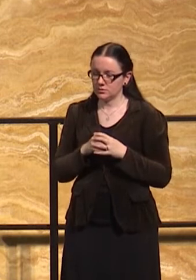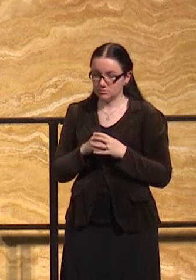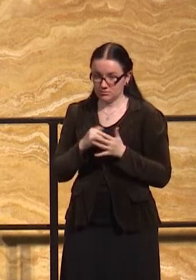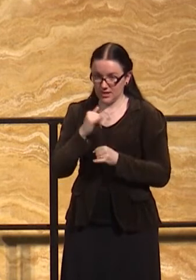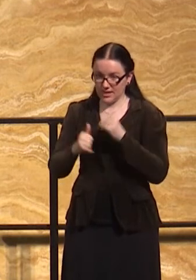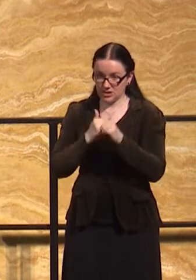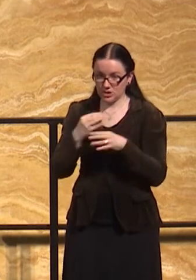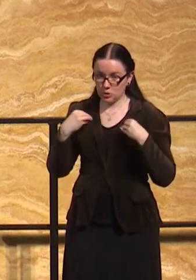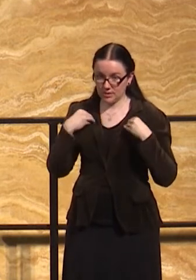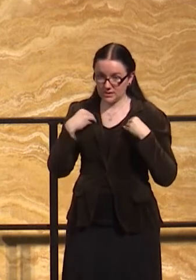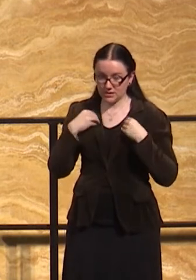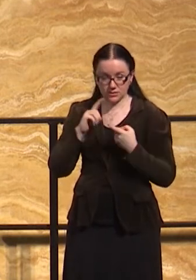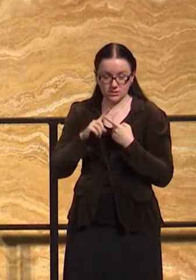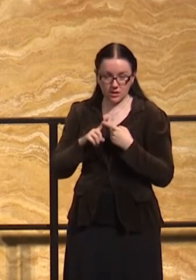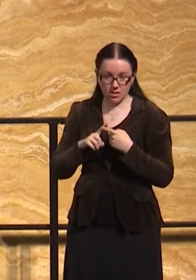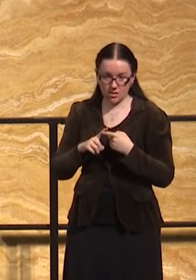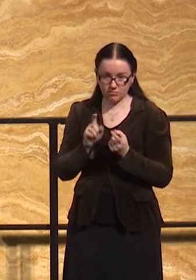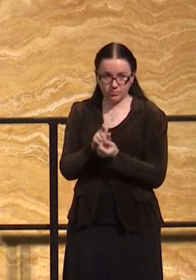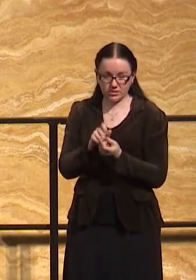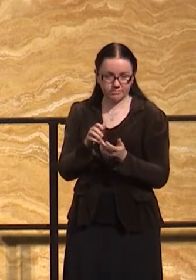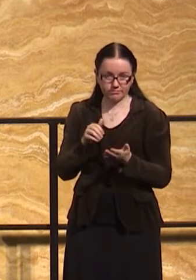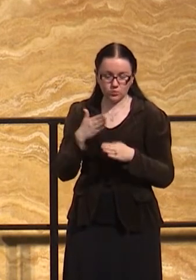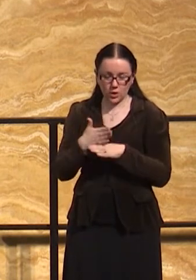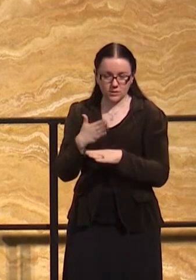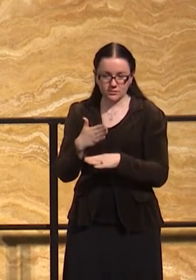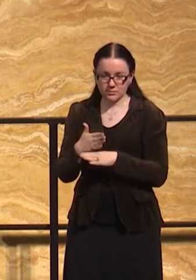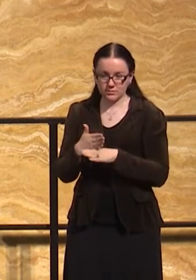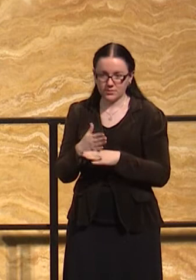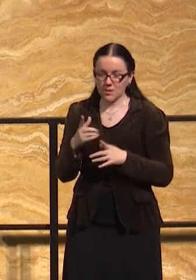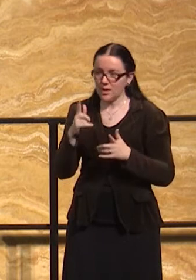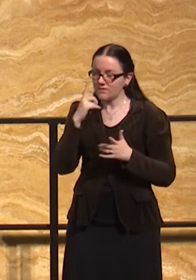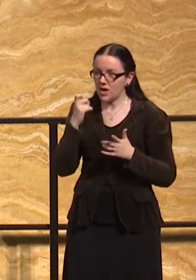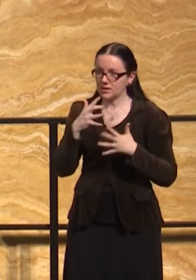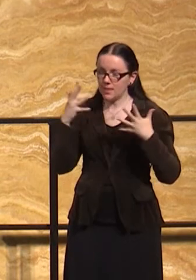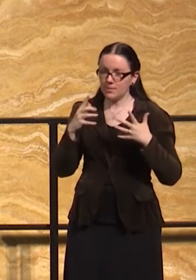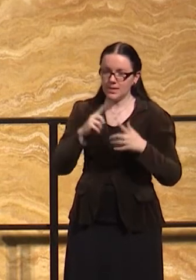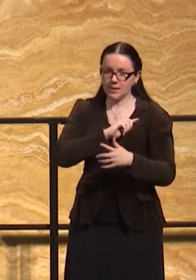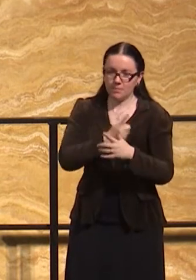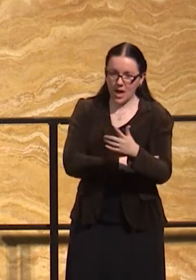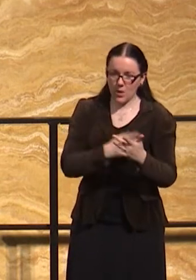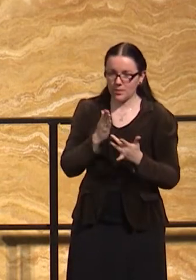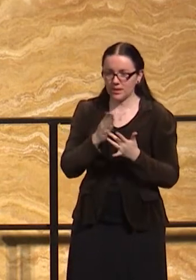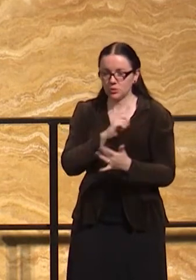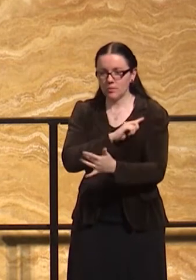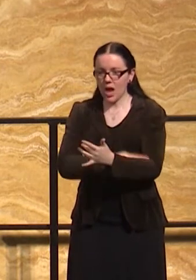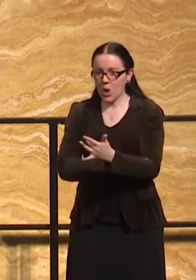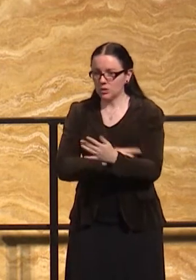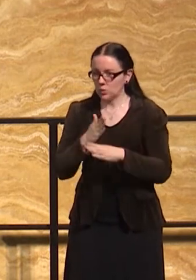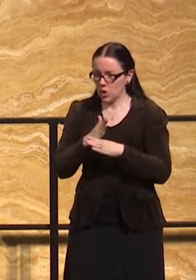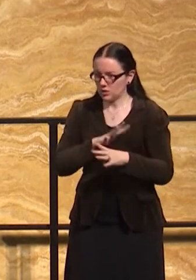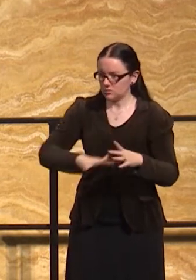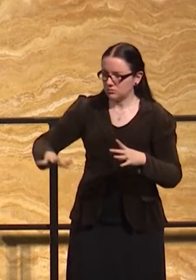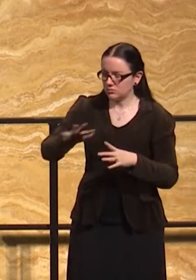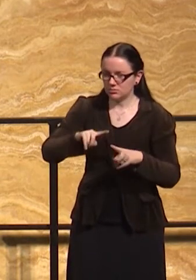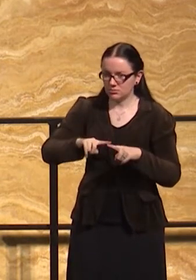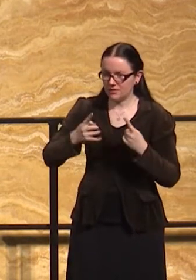operate. You find the big powers, the medium powers, the small ones, operating across all of those